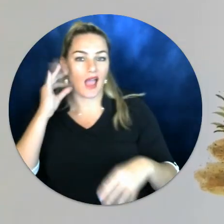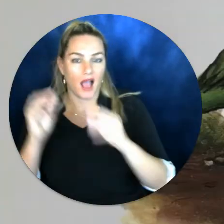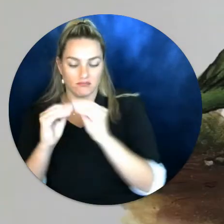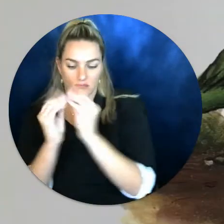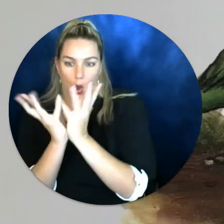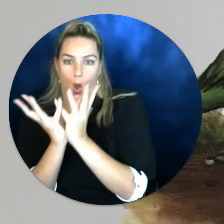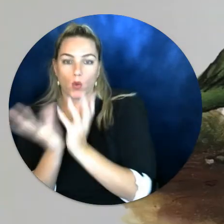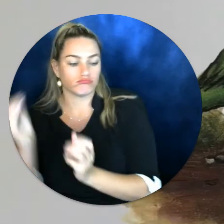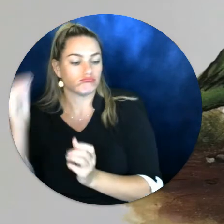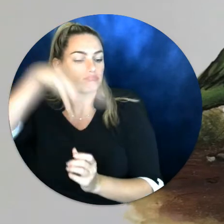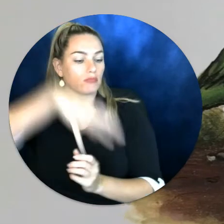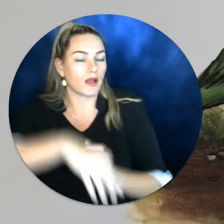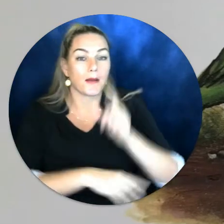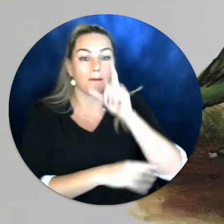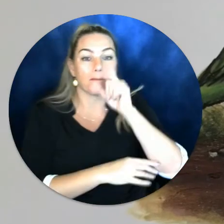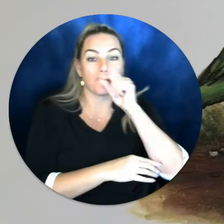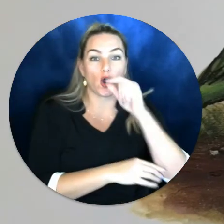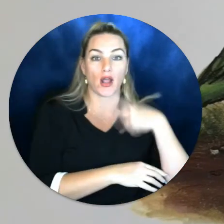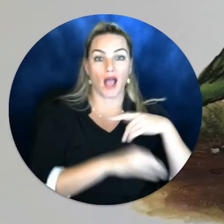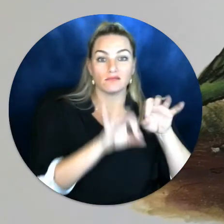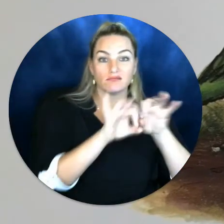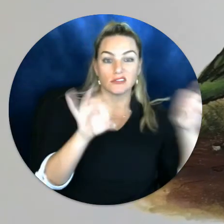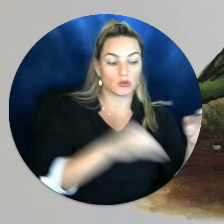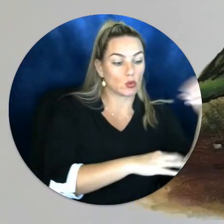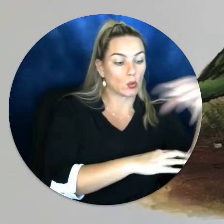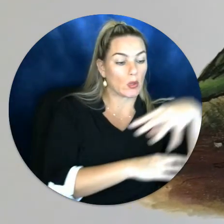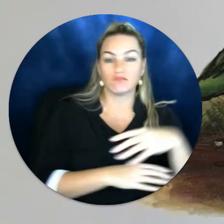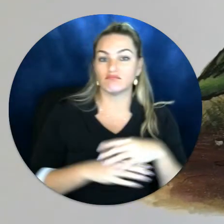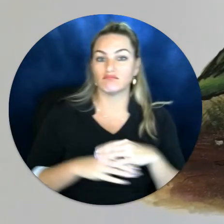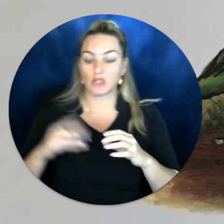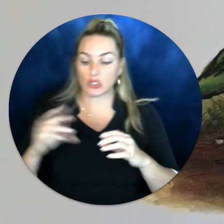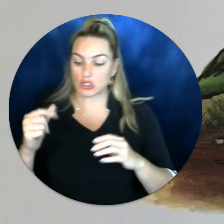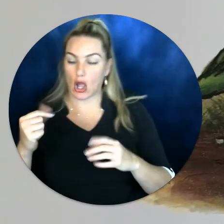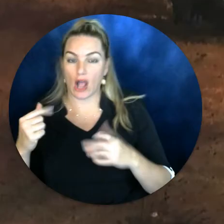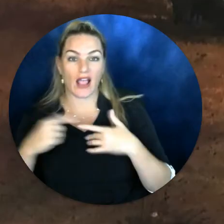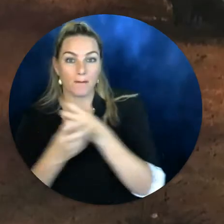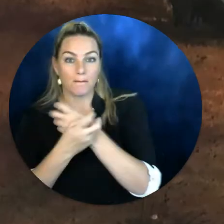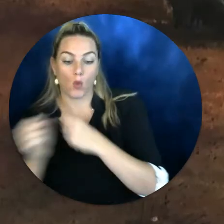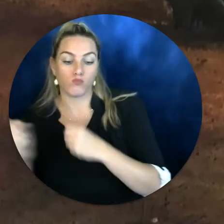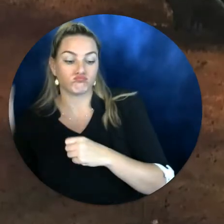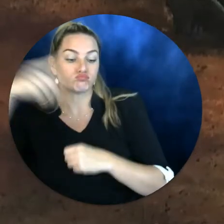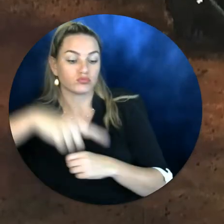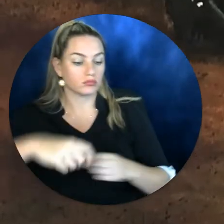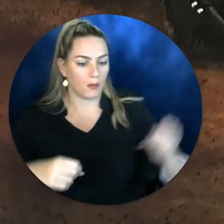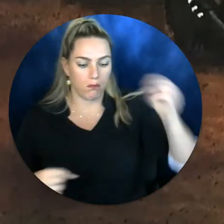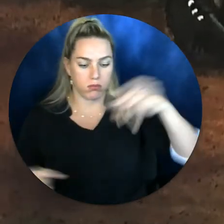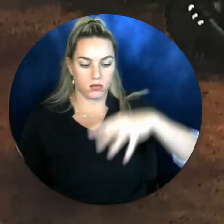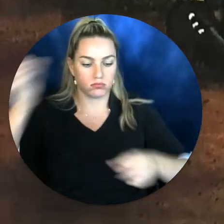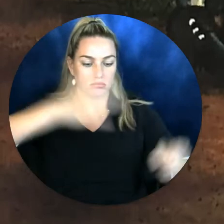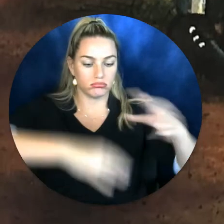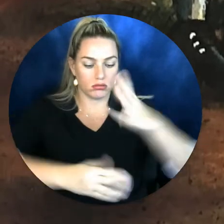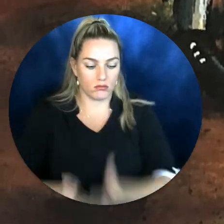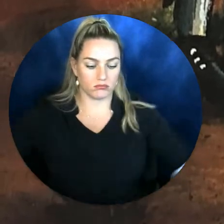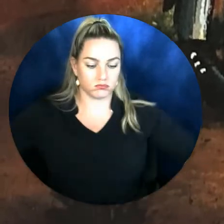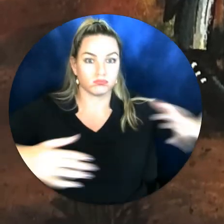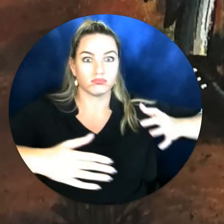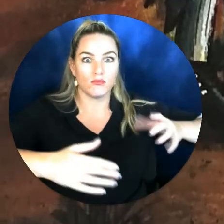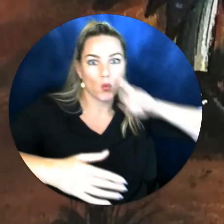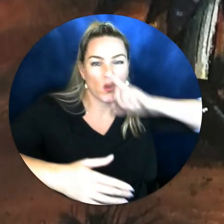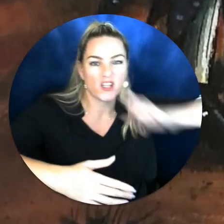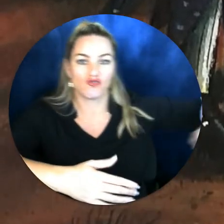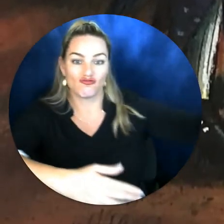cone, the bird found a twig, and the dog found a bone. They threw them all in, and the